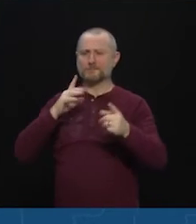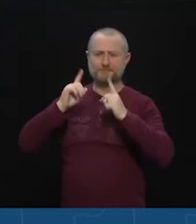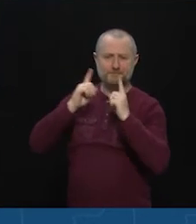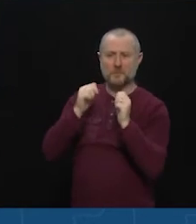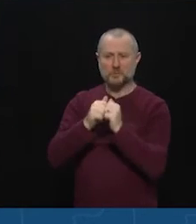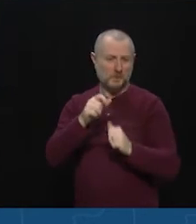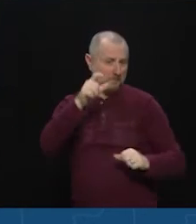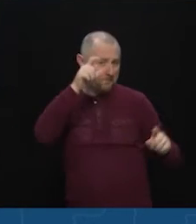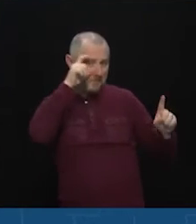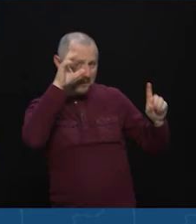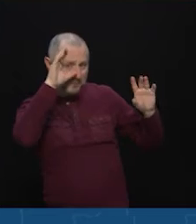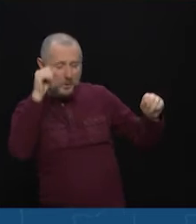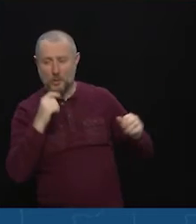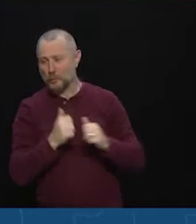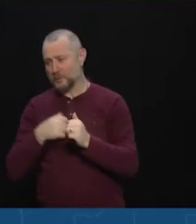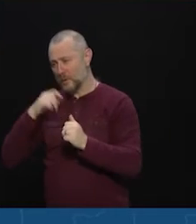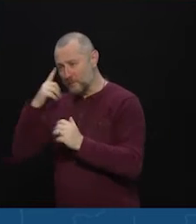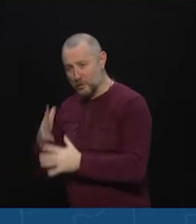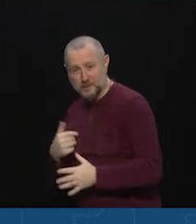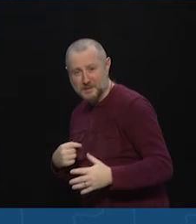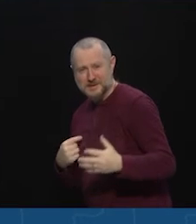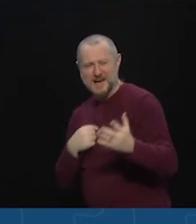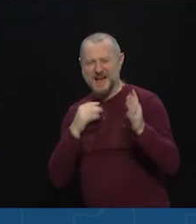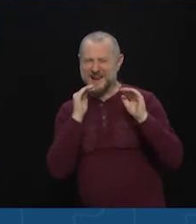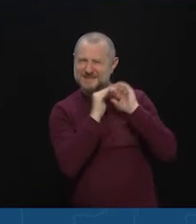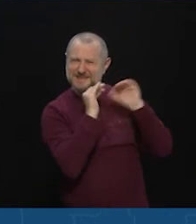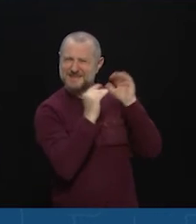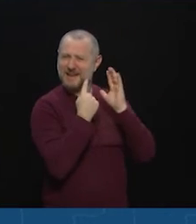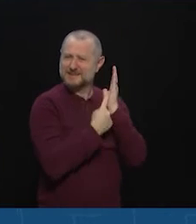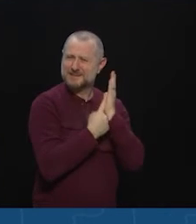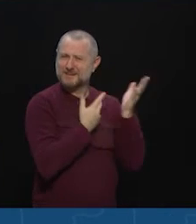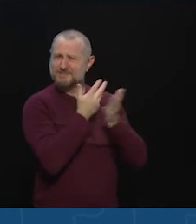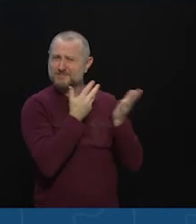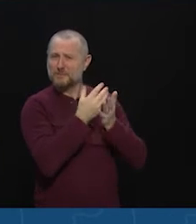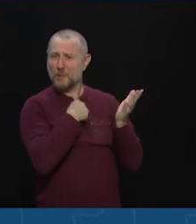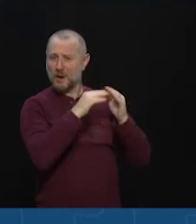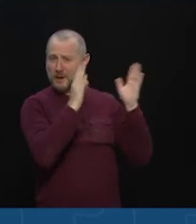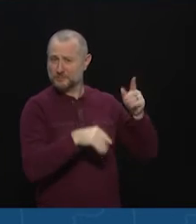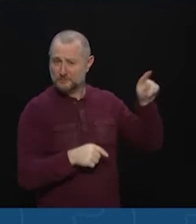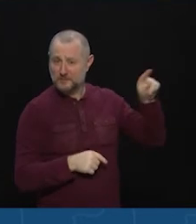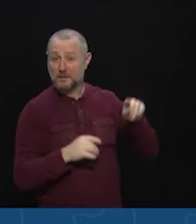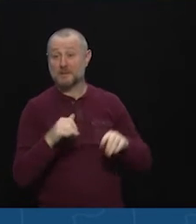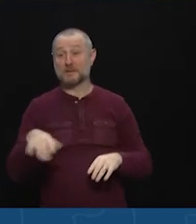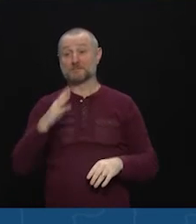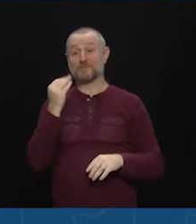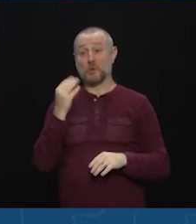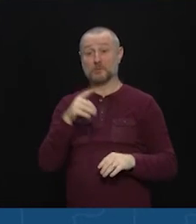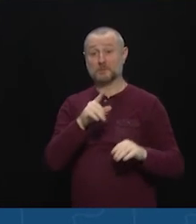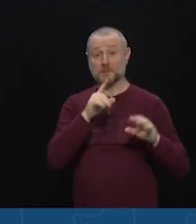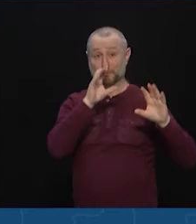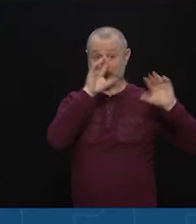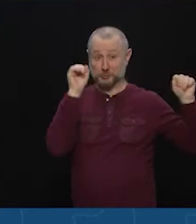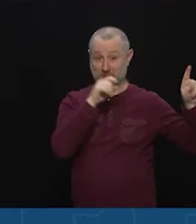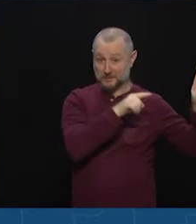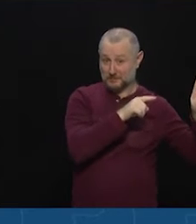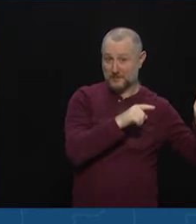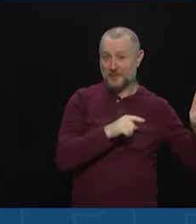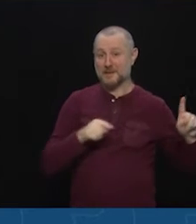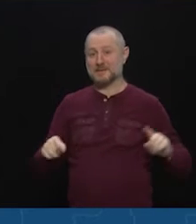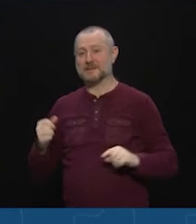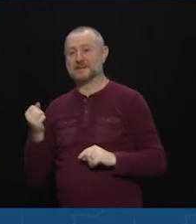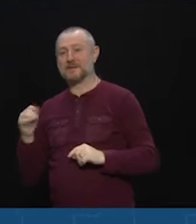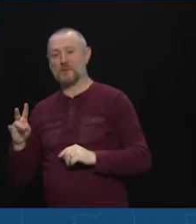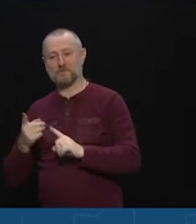House. 14 of the 23 ambulance units came from President Biden, 7 units from the state. And what they're doing, why do you need ambulance